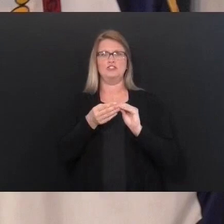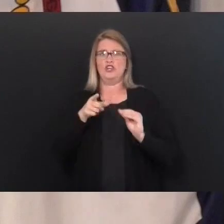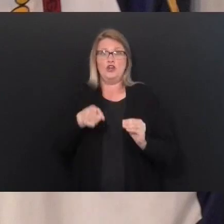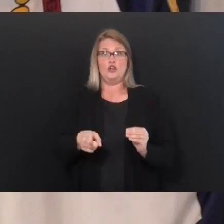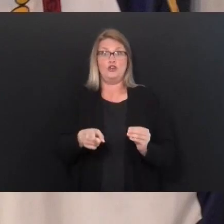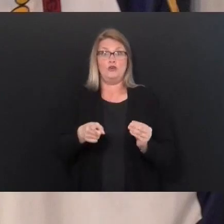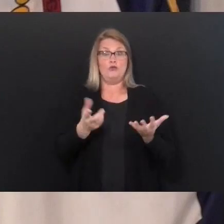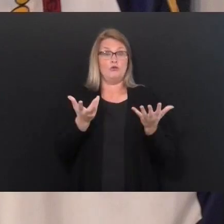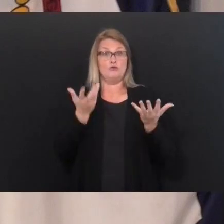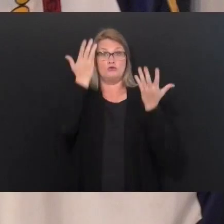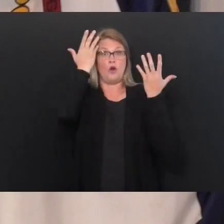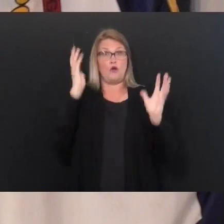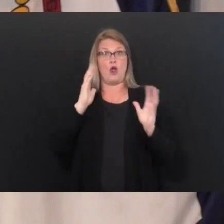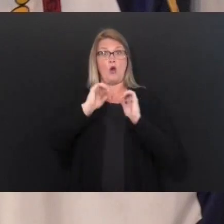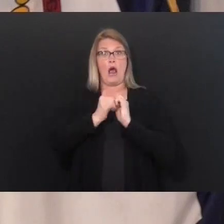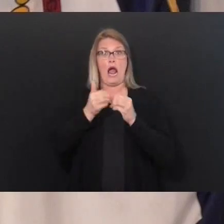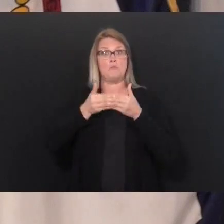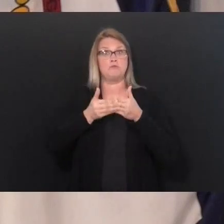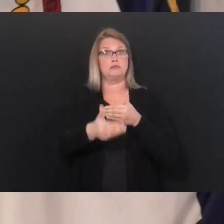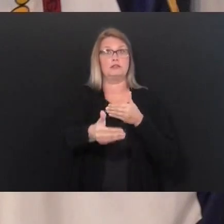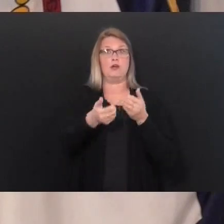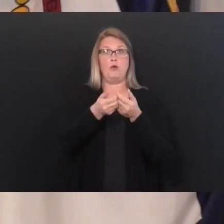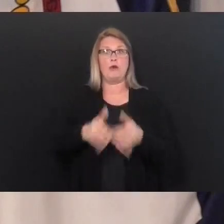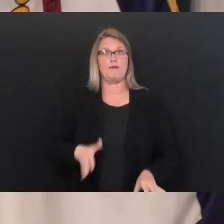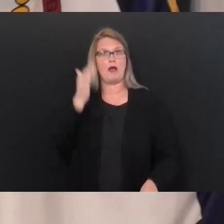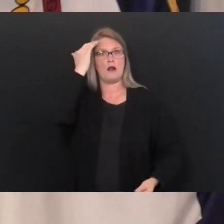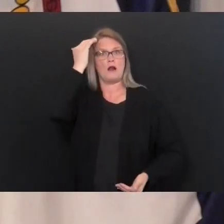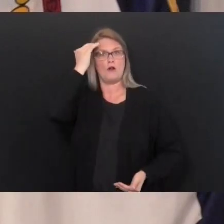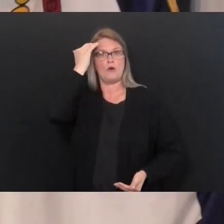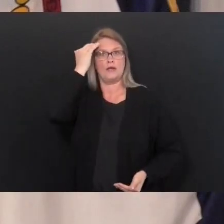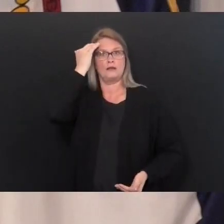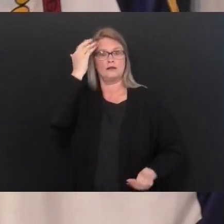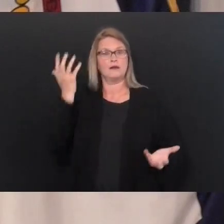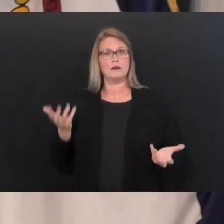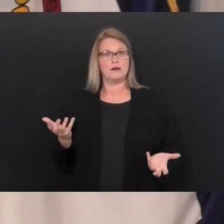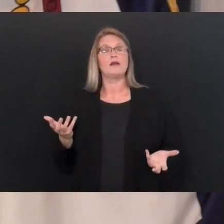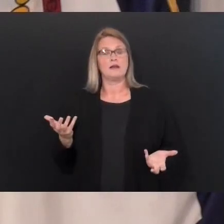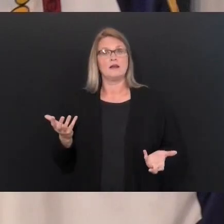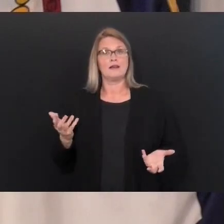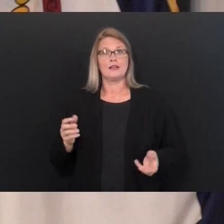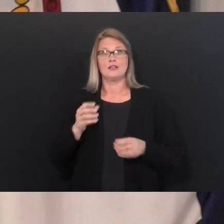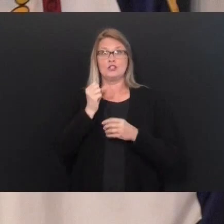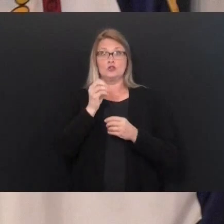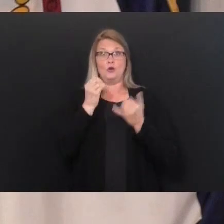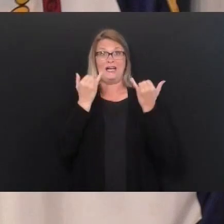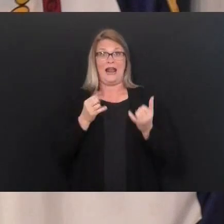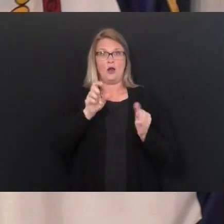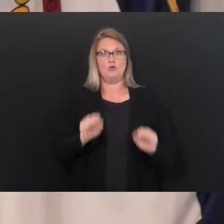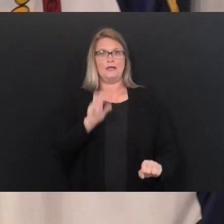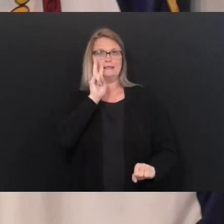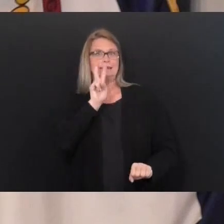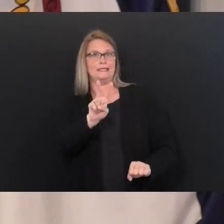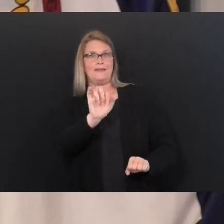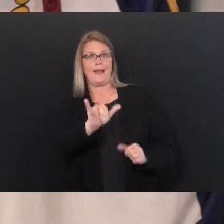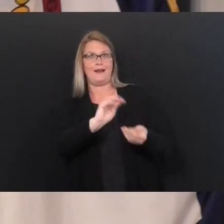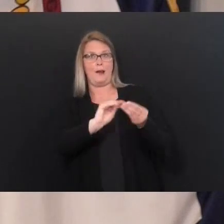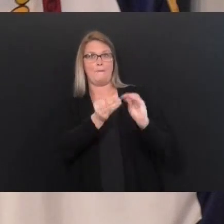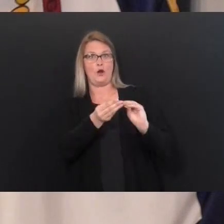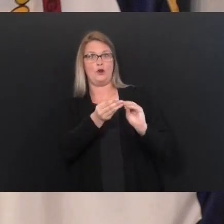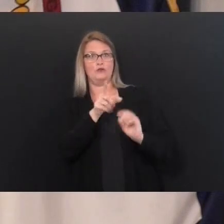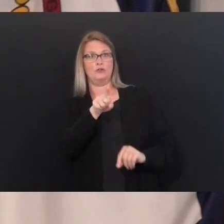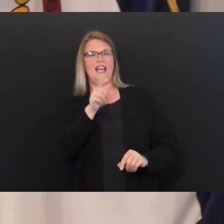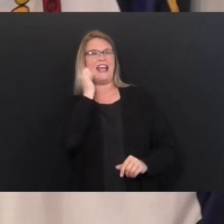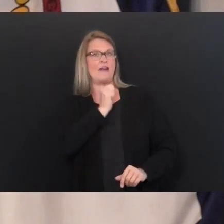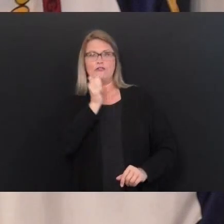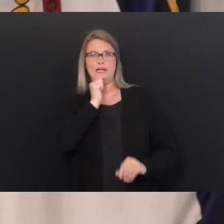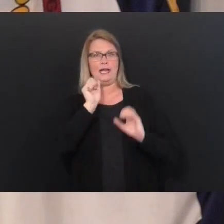something that's intangible, that's just a wish or whatever it may be, but when you've got that number that you can look at